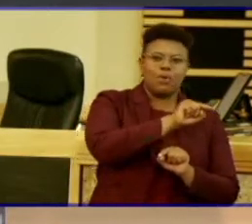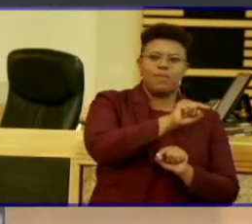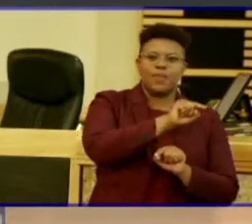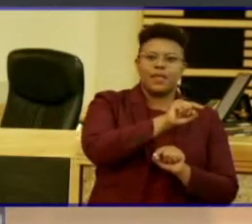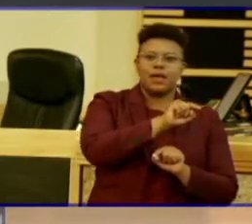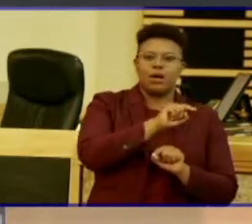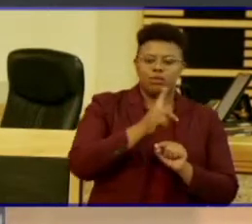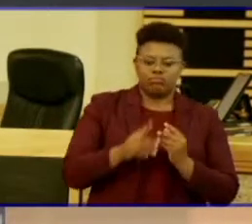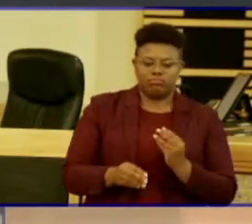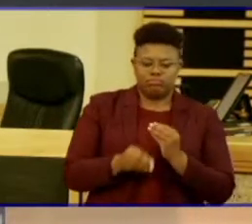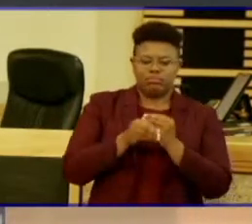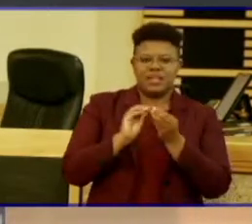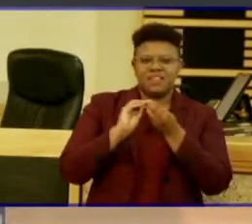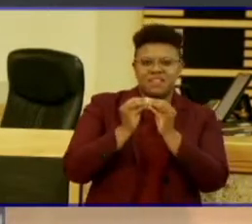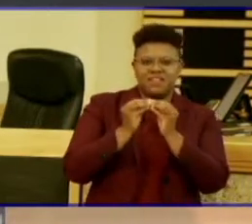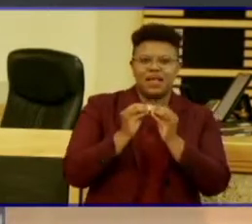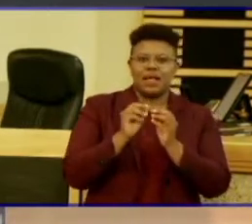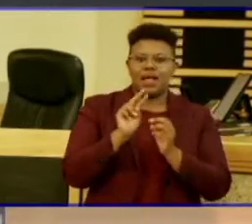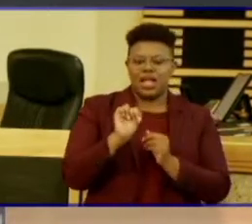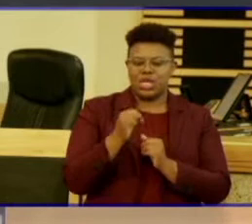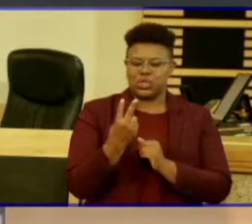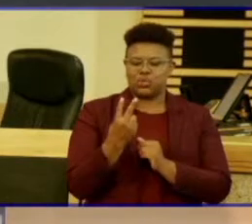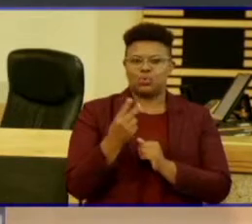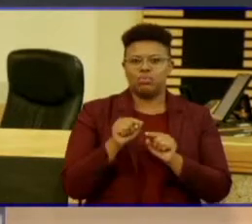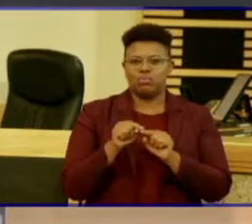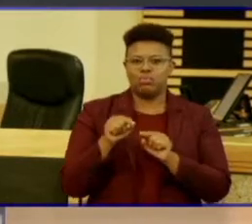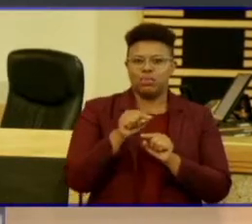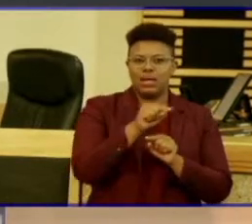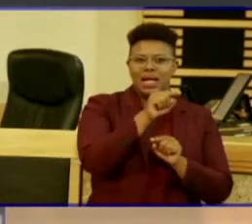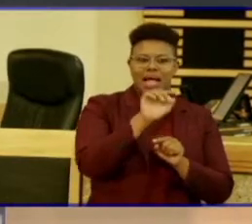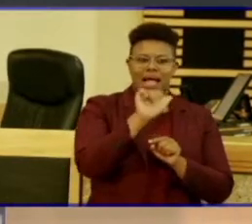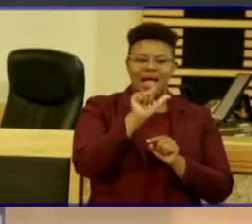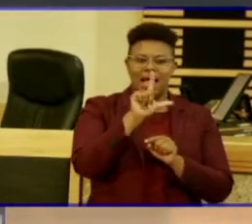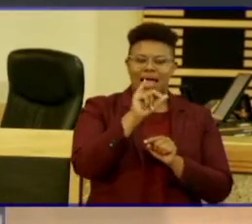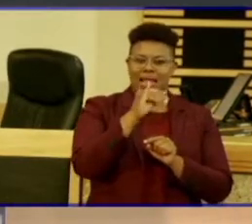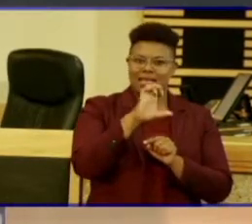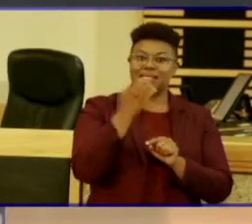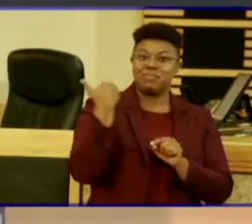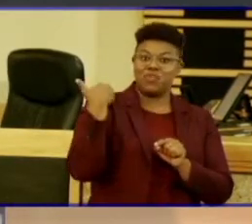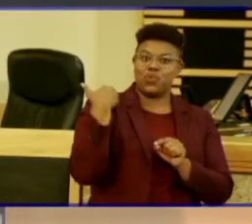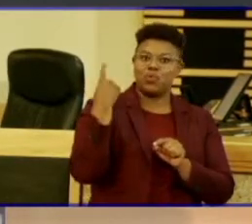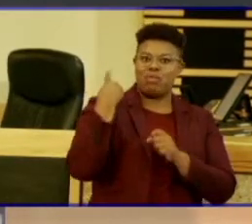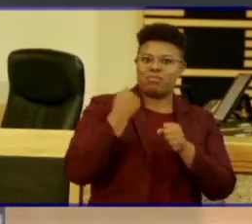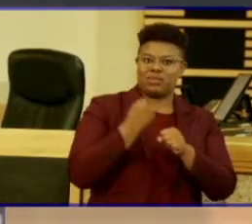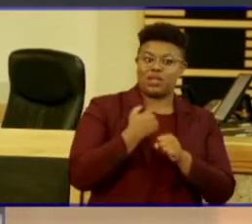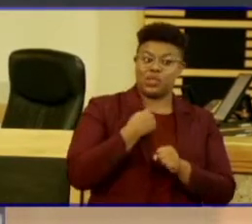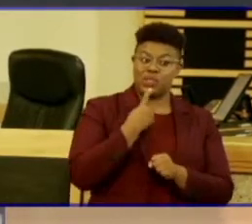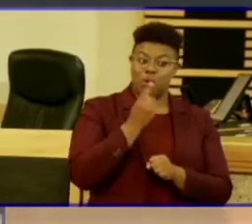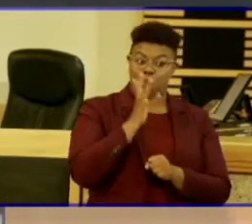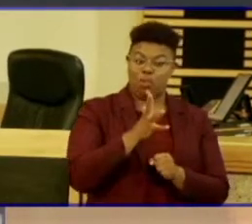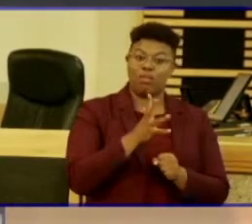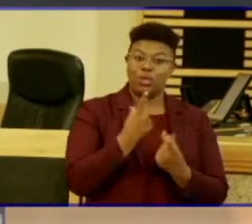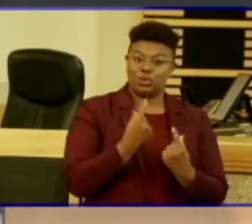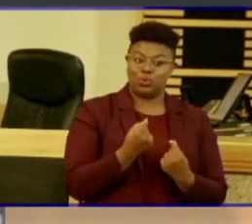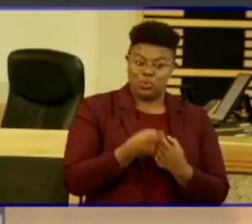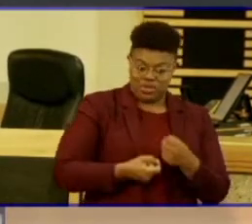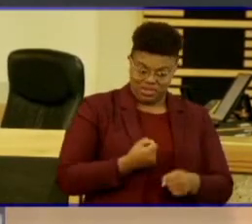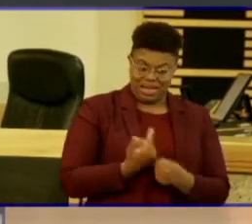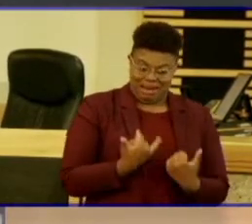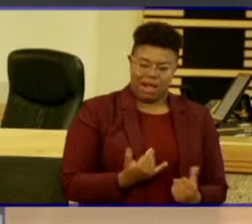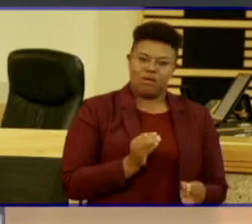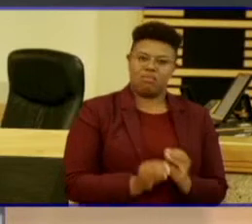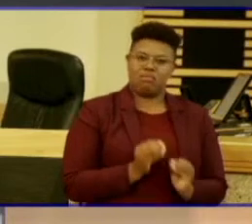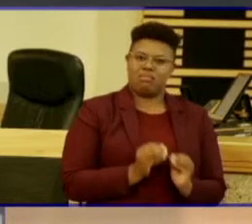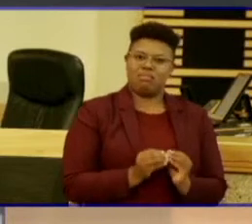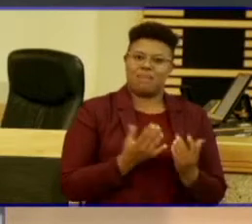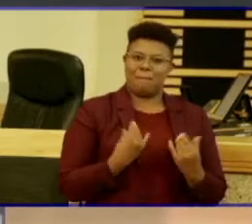augmentation of the N2, Fort Beaufort to Alice, Landlela ebesithethe kuza kwenziwa kulo nyaka kuphelele siyenziwa ngokusithethayo